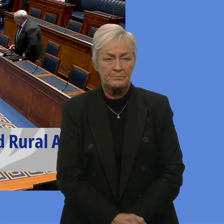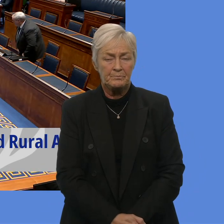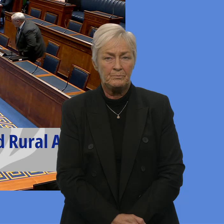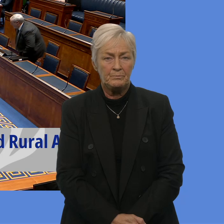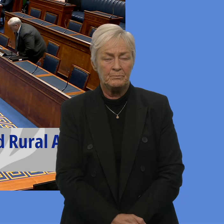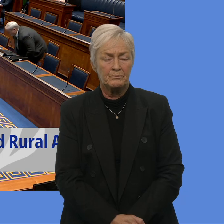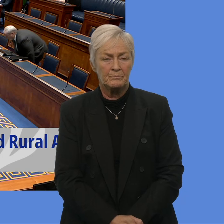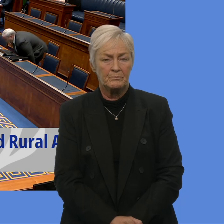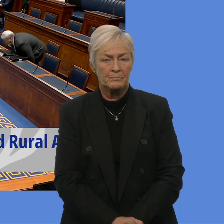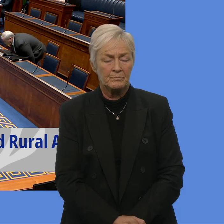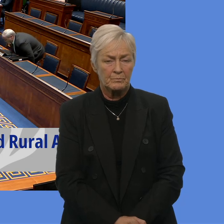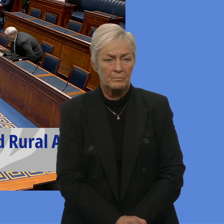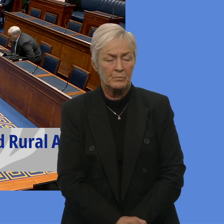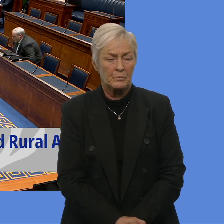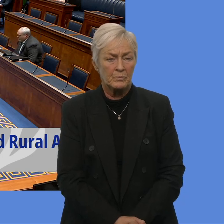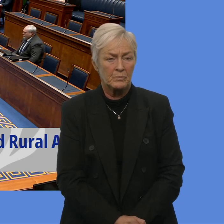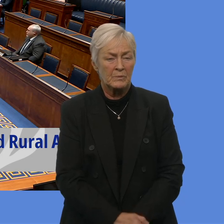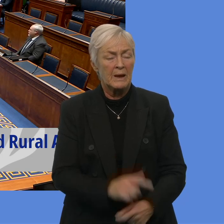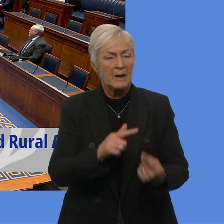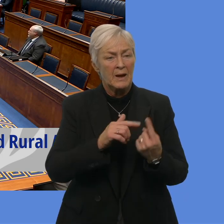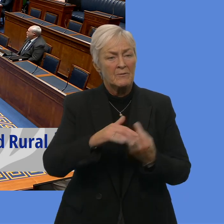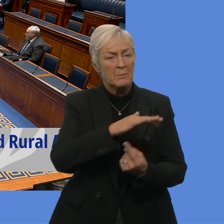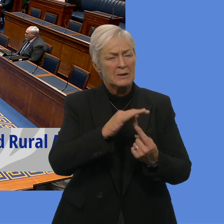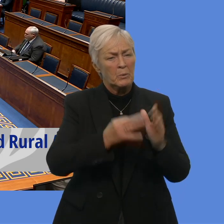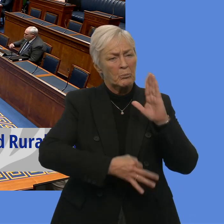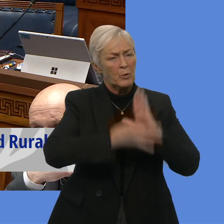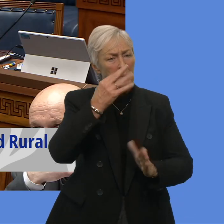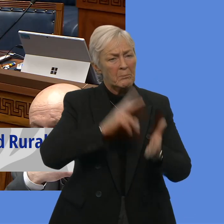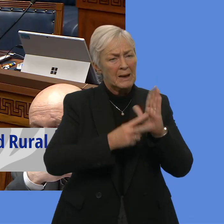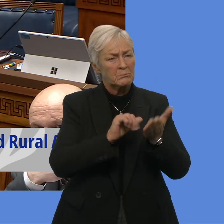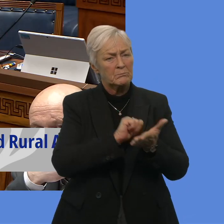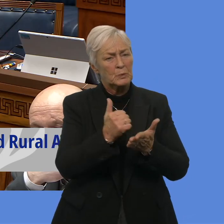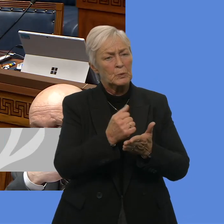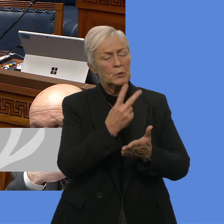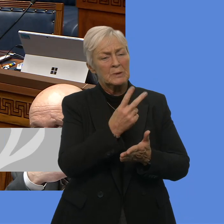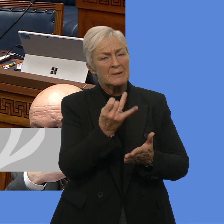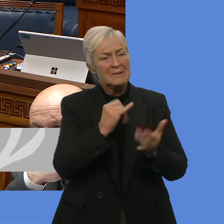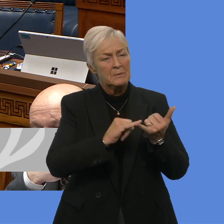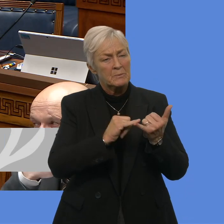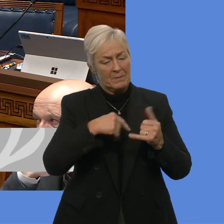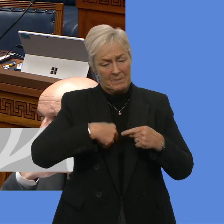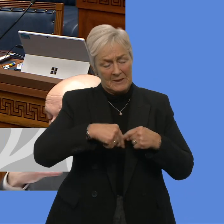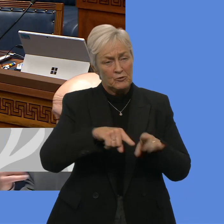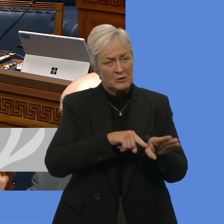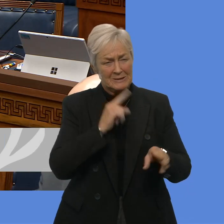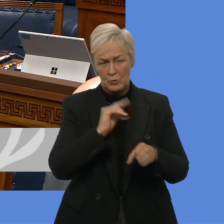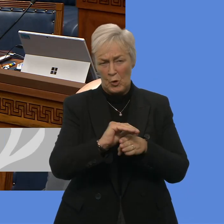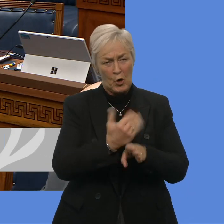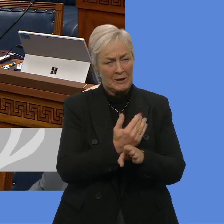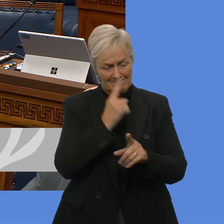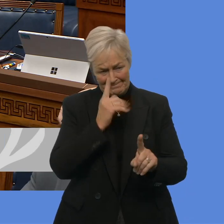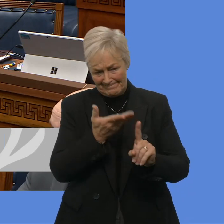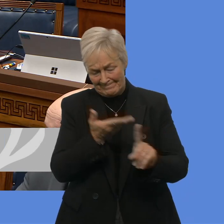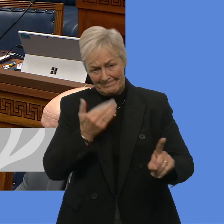Number 3, please. Minister. The Environmental Improvement Plan was published on the 27th of September this year and is therefore too early to identify improvements in